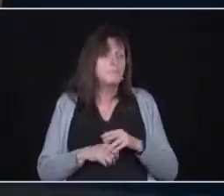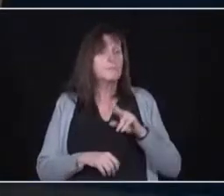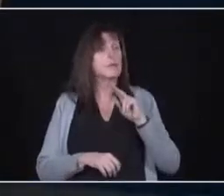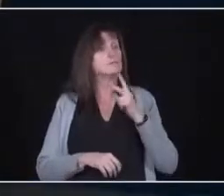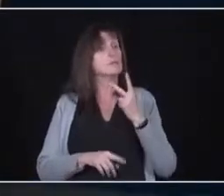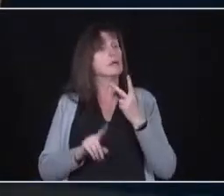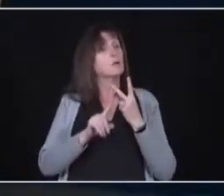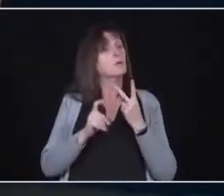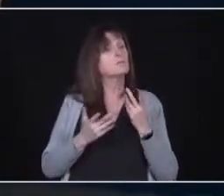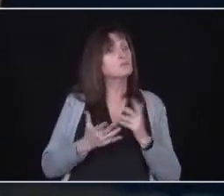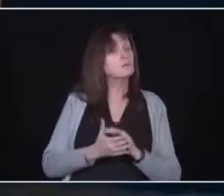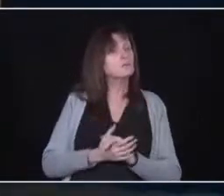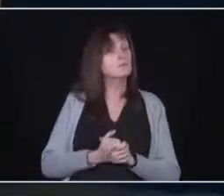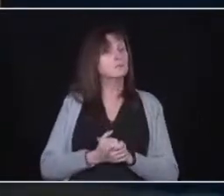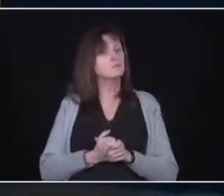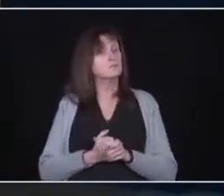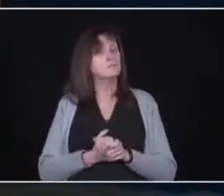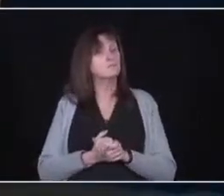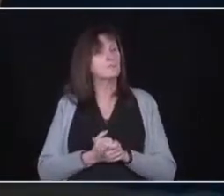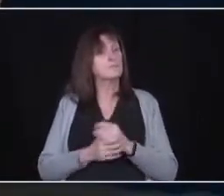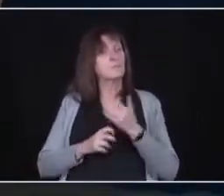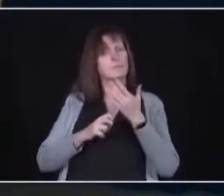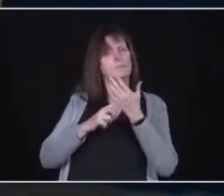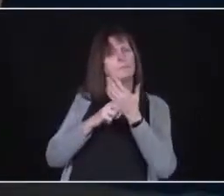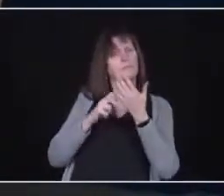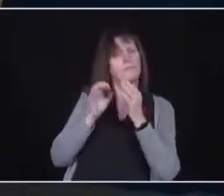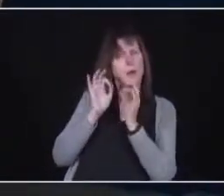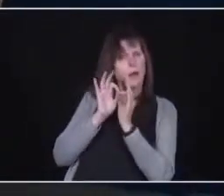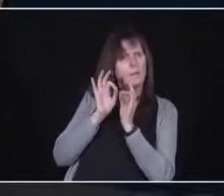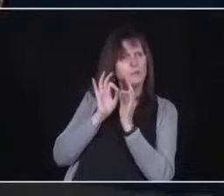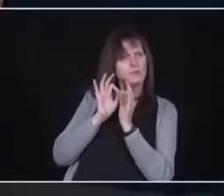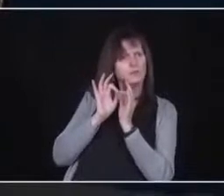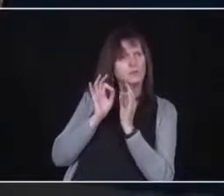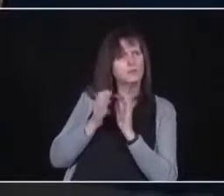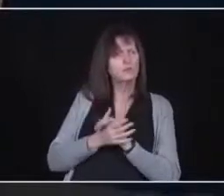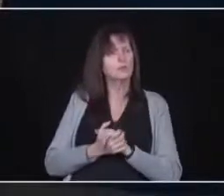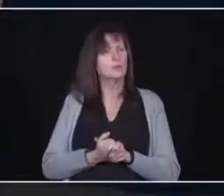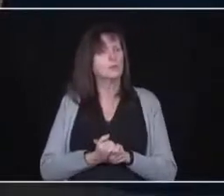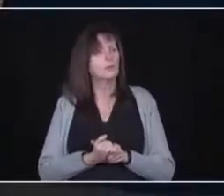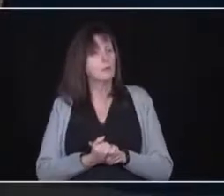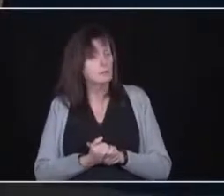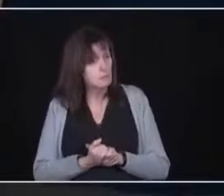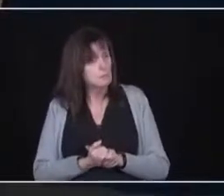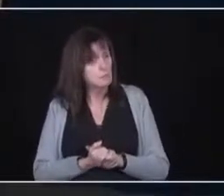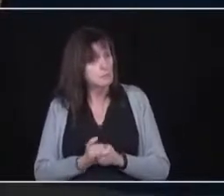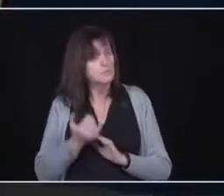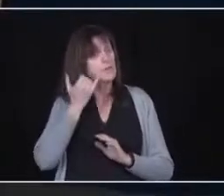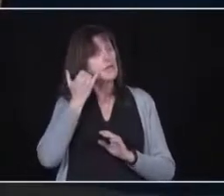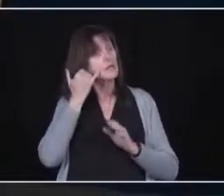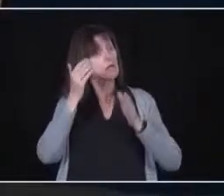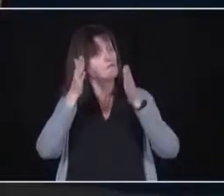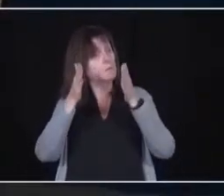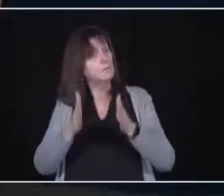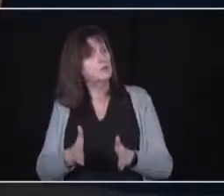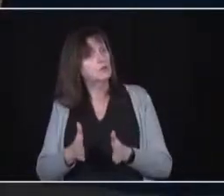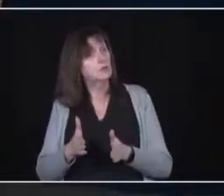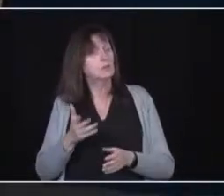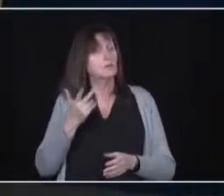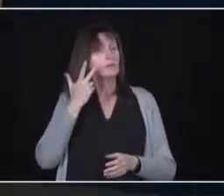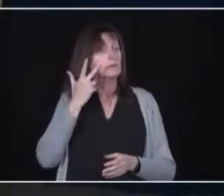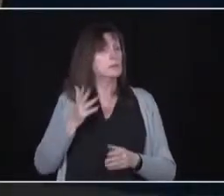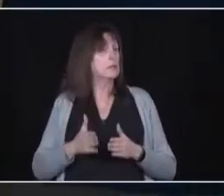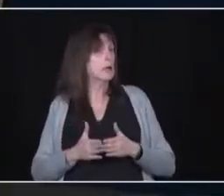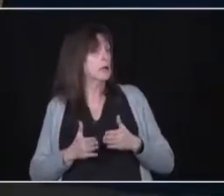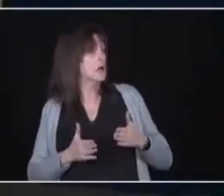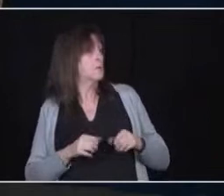How much is the ticket? And also, if someone sees their neighbors breaking these new